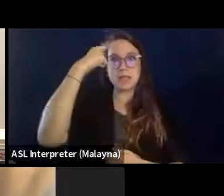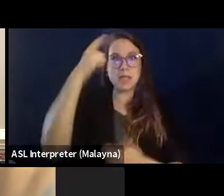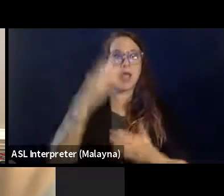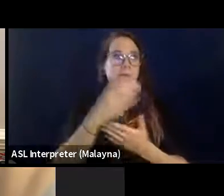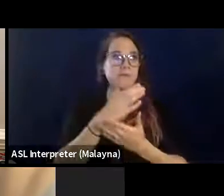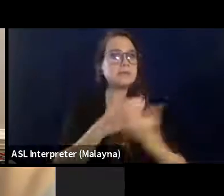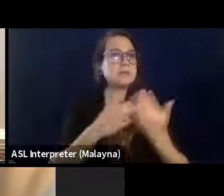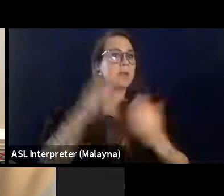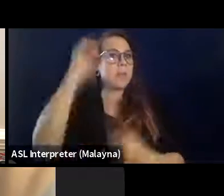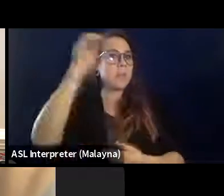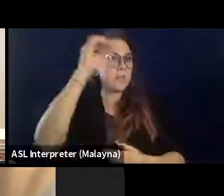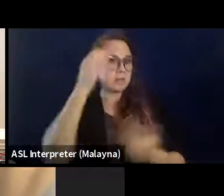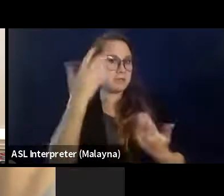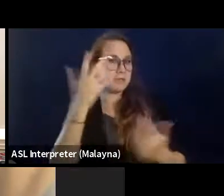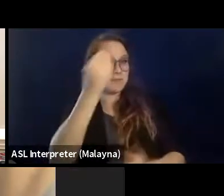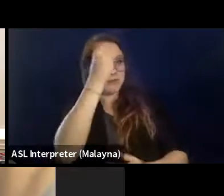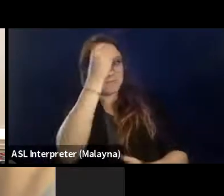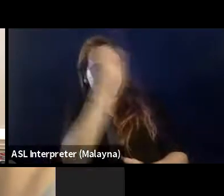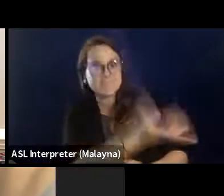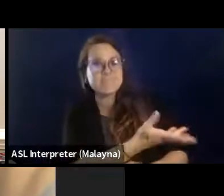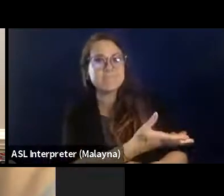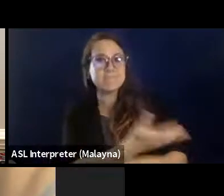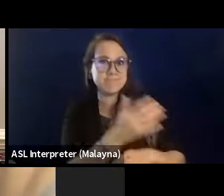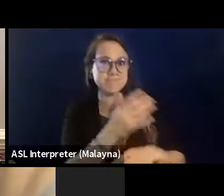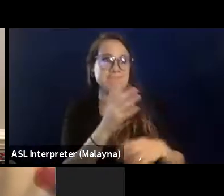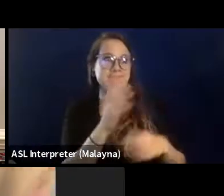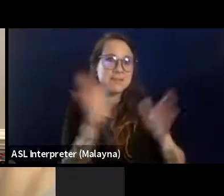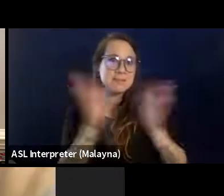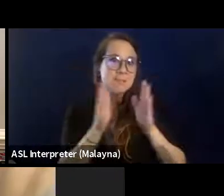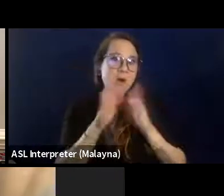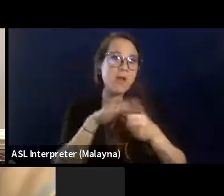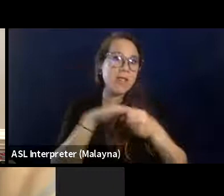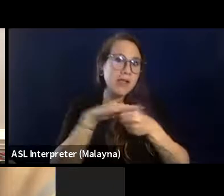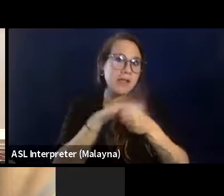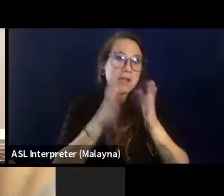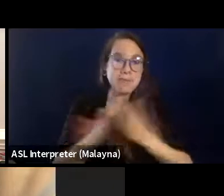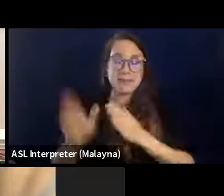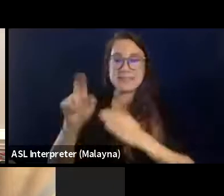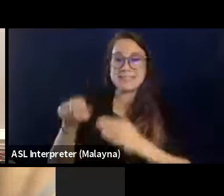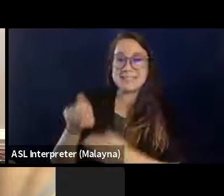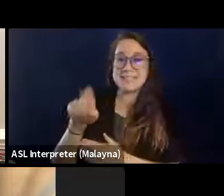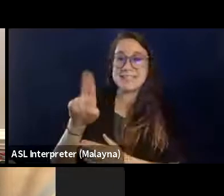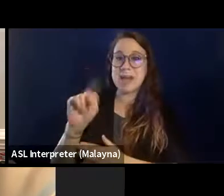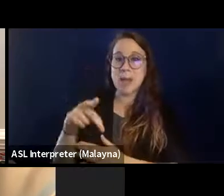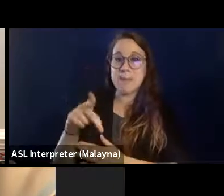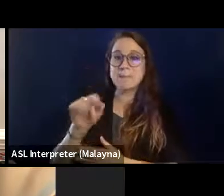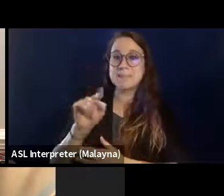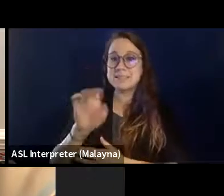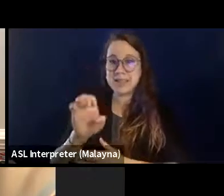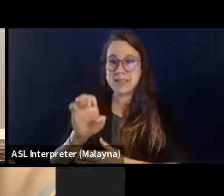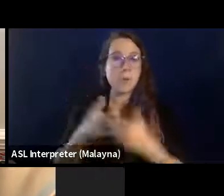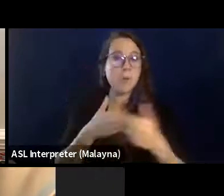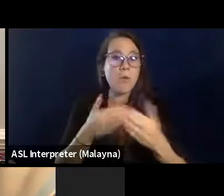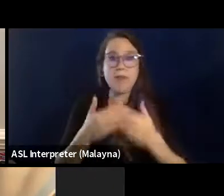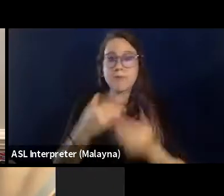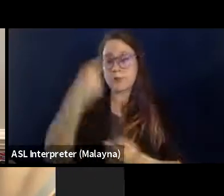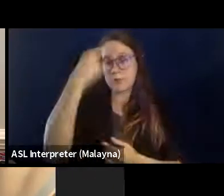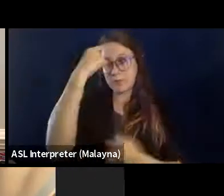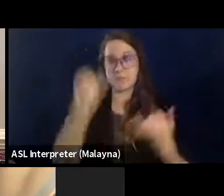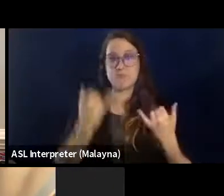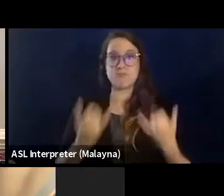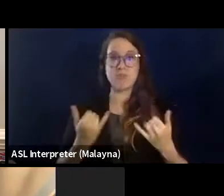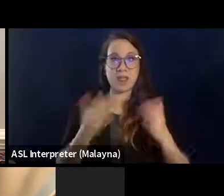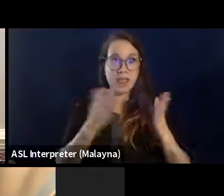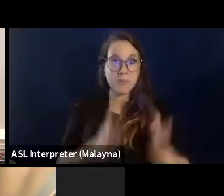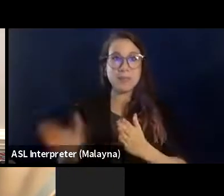shared with the Office of Planning about some of the small area plans and needed updates. But whatever you might think of the current plans, at least